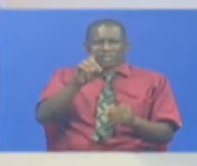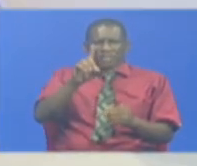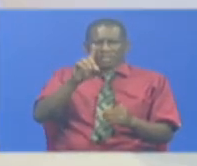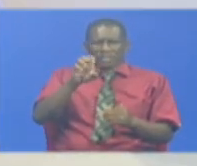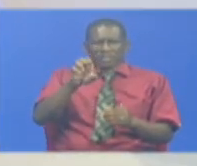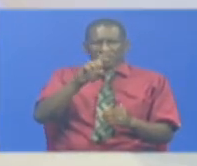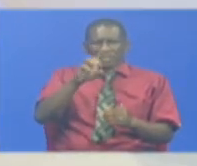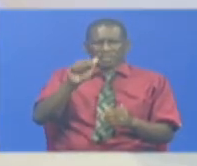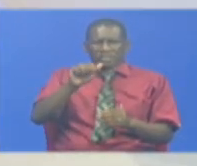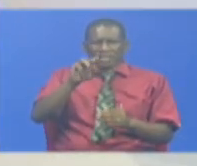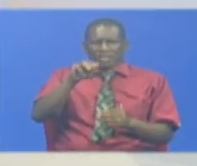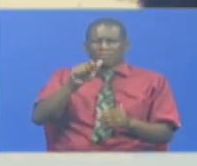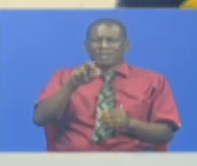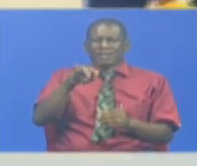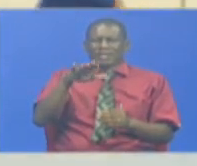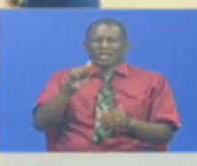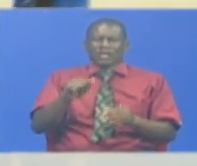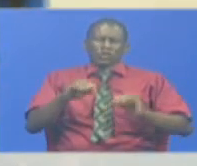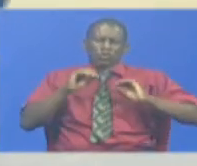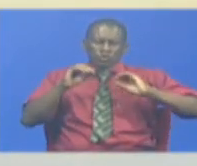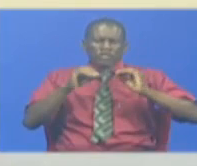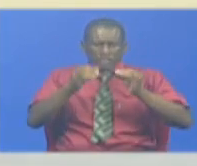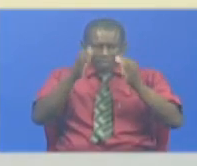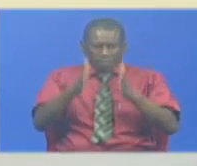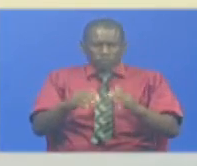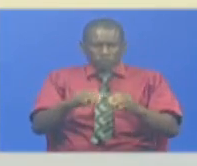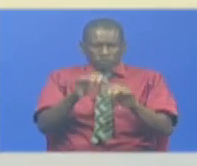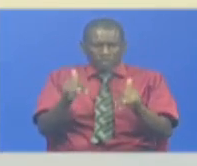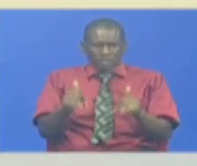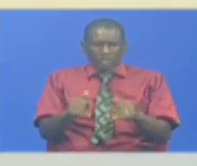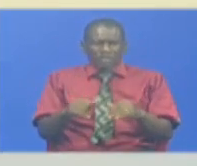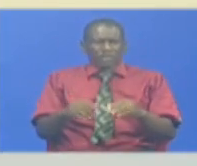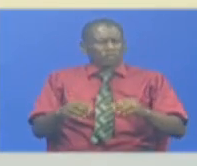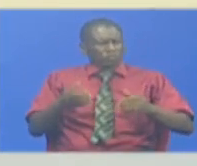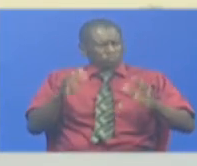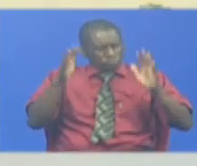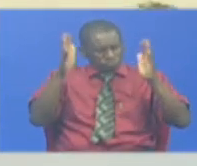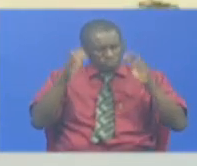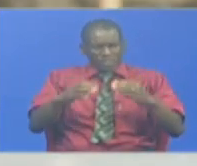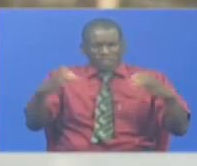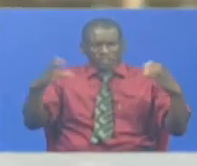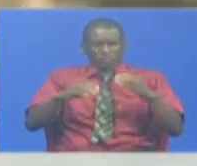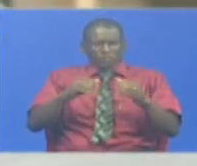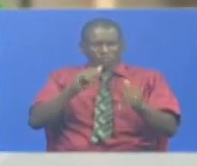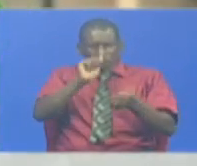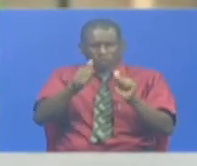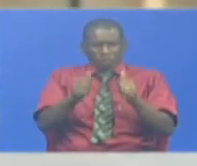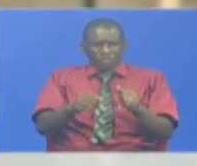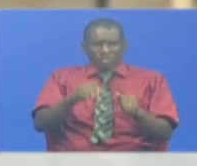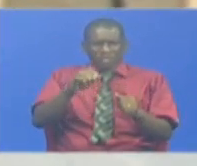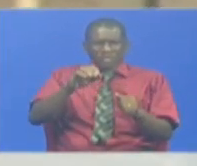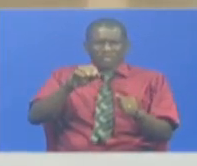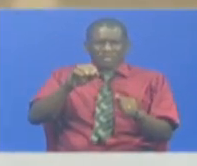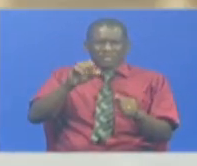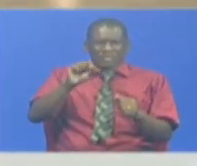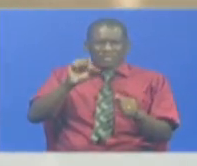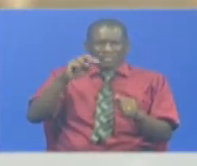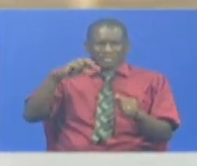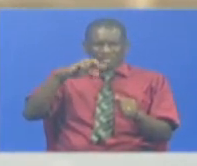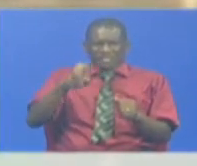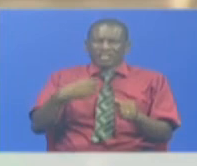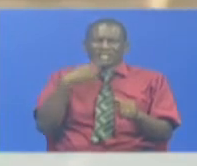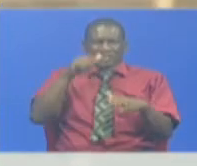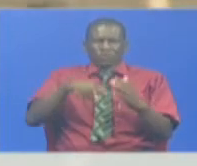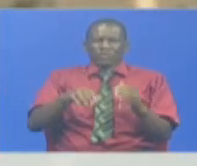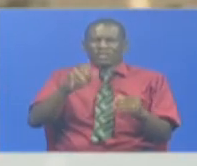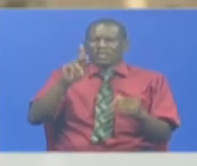kuunda mchezaji kabisa. While crediting the team he played with at Gor, Jacques regards Francis Kahata as the best he ever